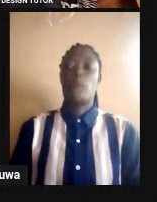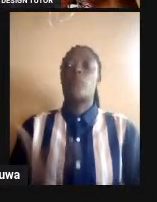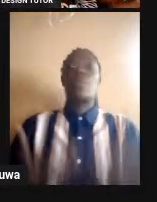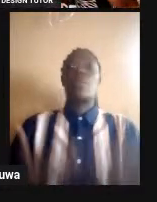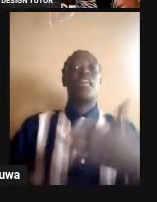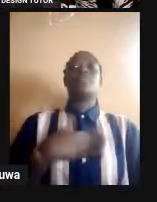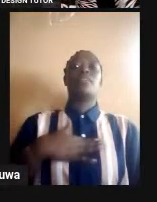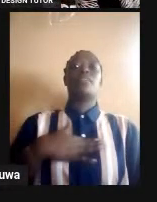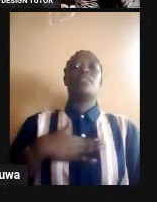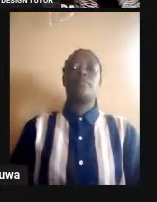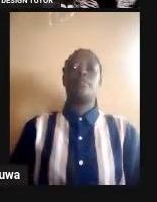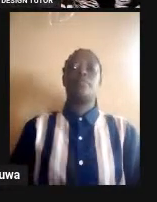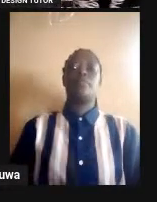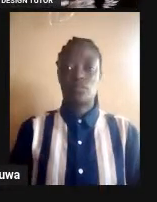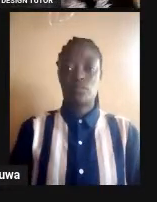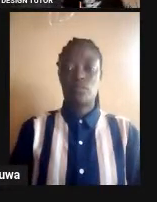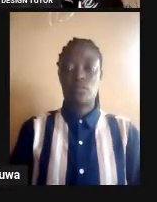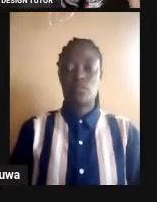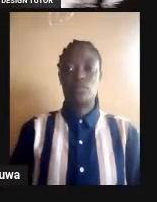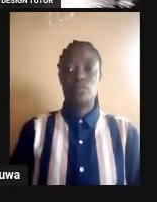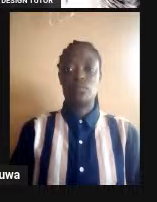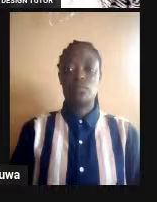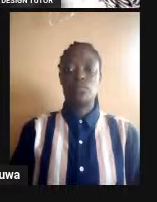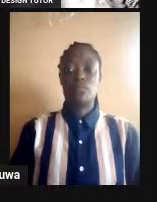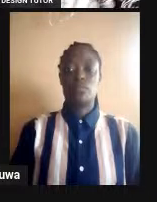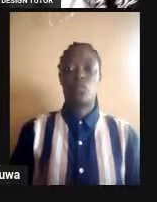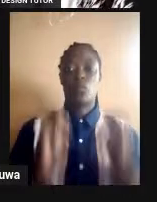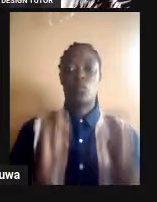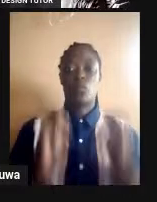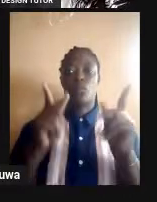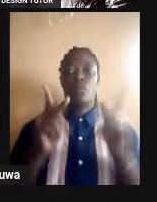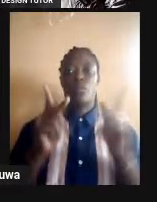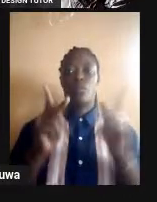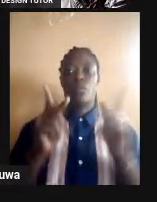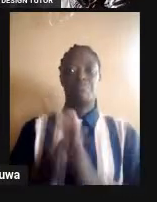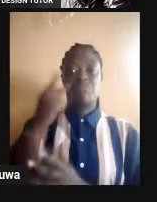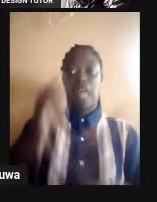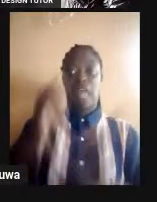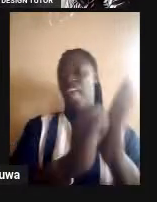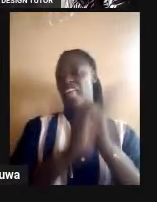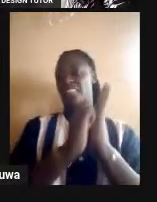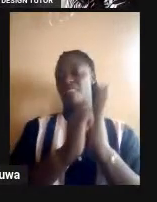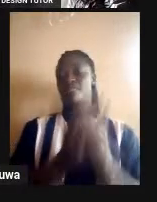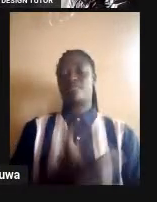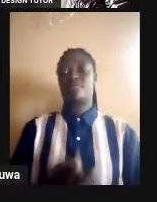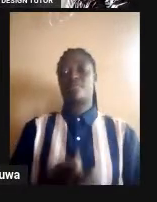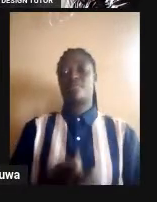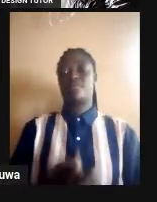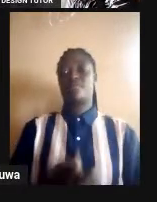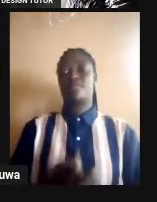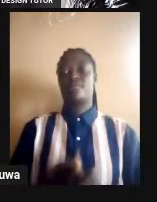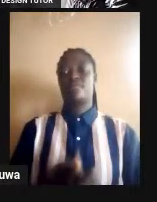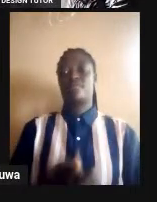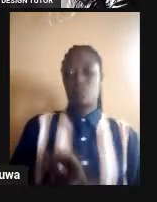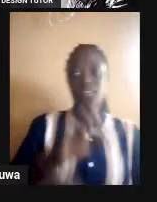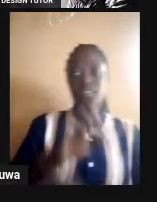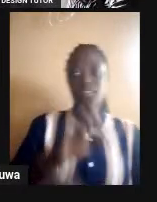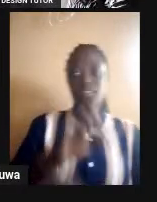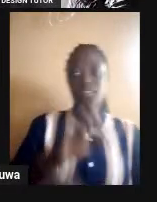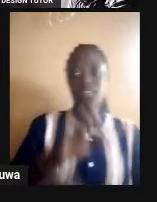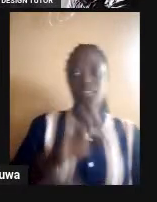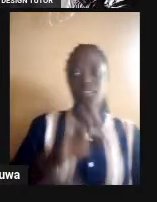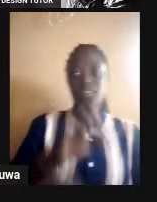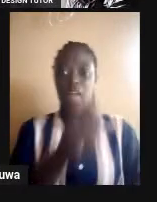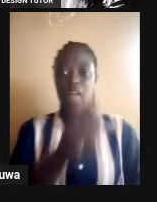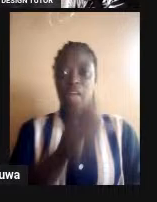Okay, here are examples. You see the first one, you see A is very A, B, C, D.